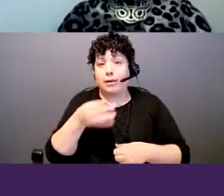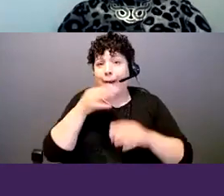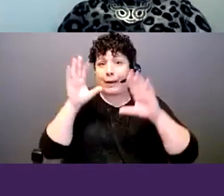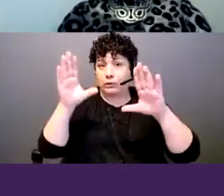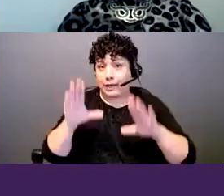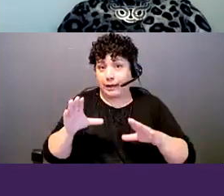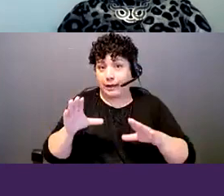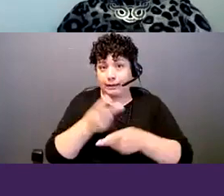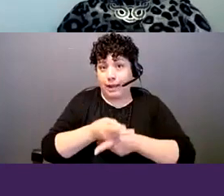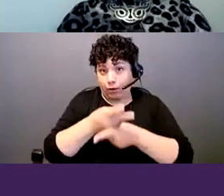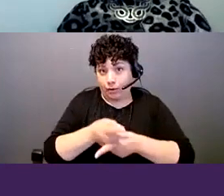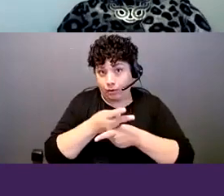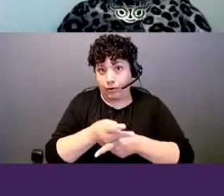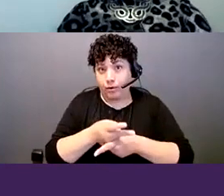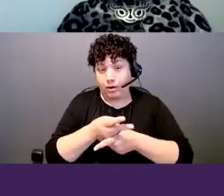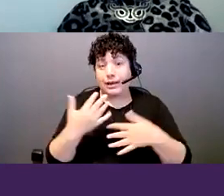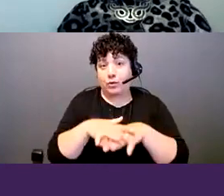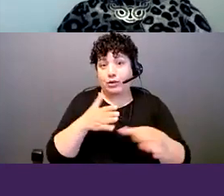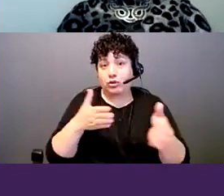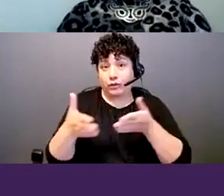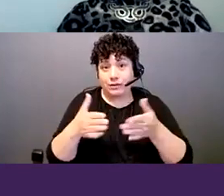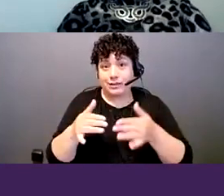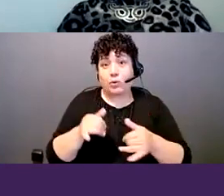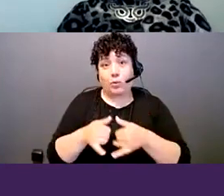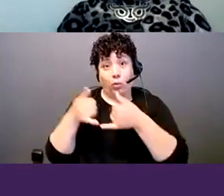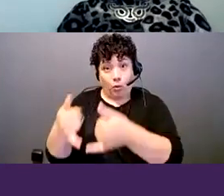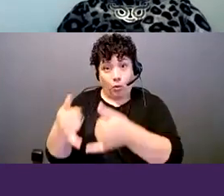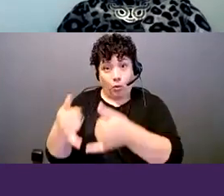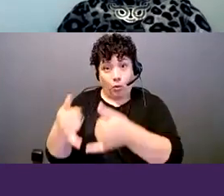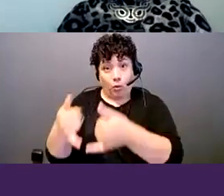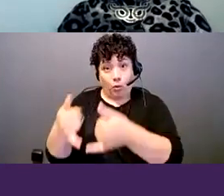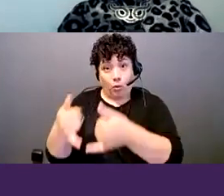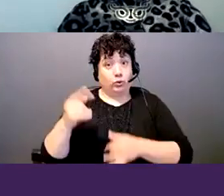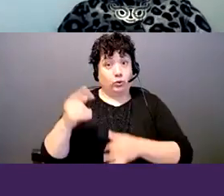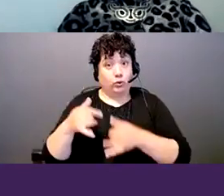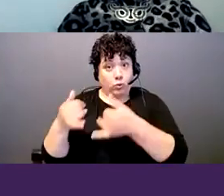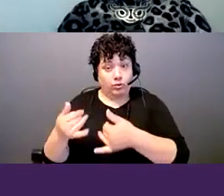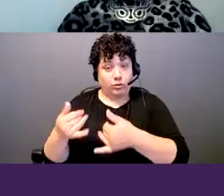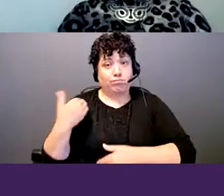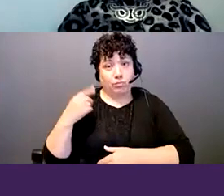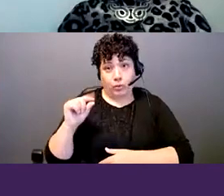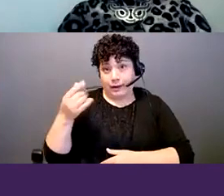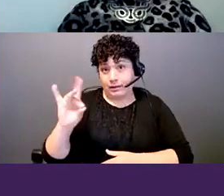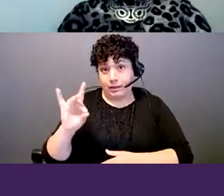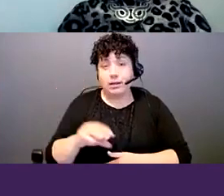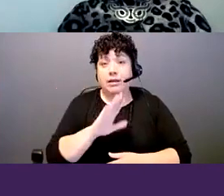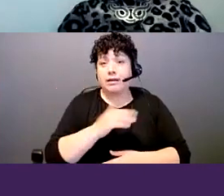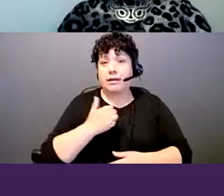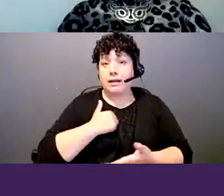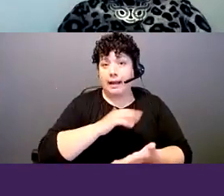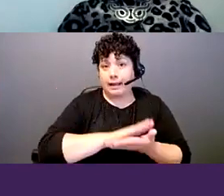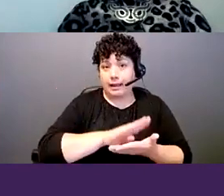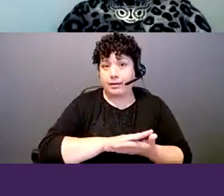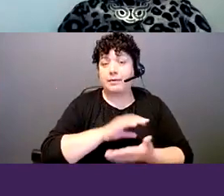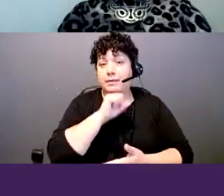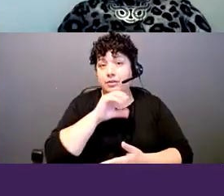Integrative Practice Award. And that was given from the Canadian Academy of Geriatric Psychiatry and the